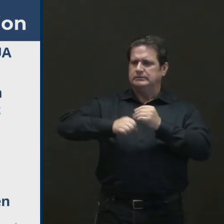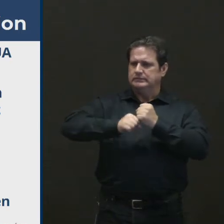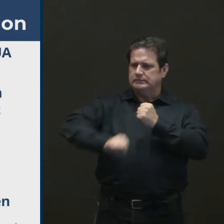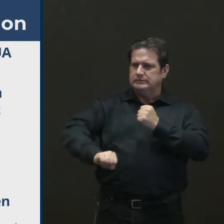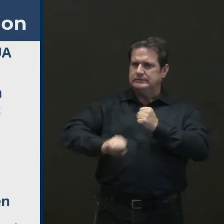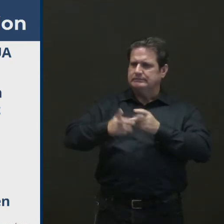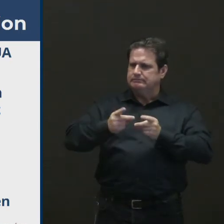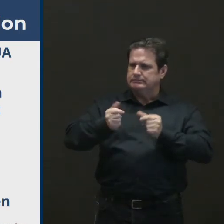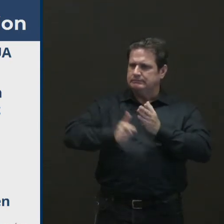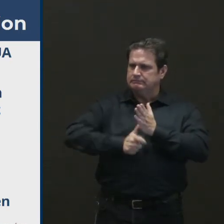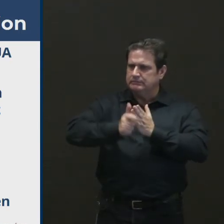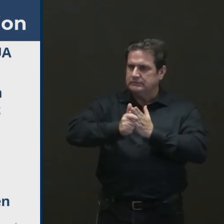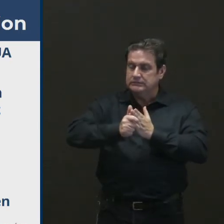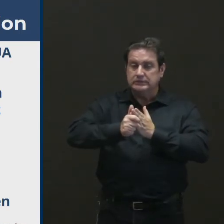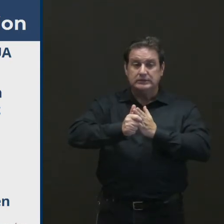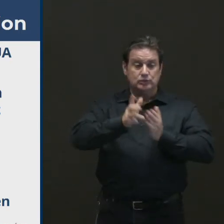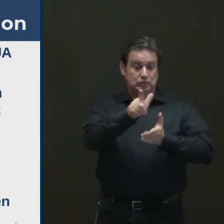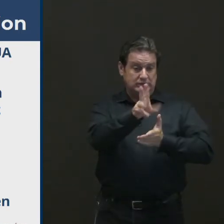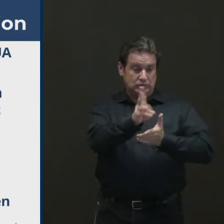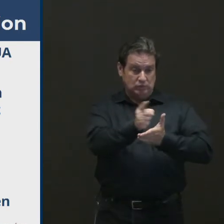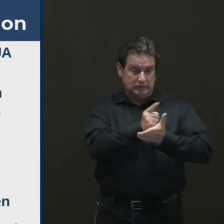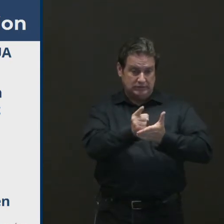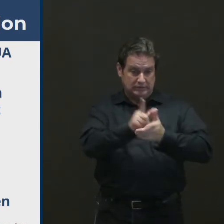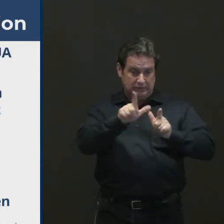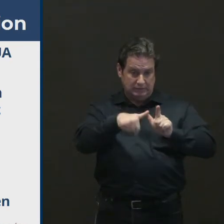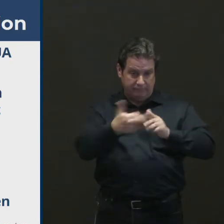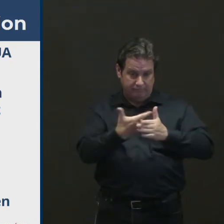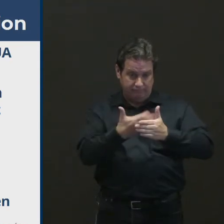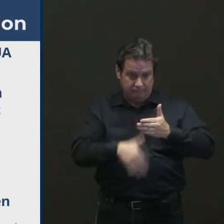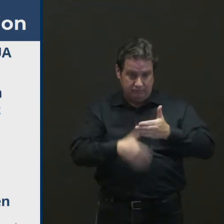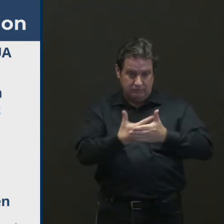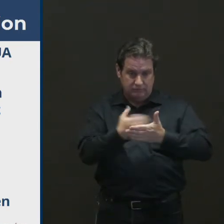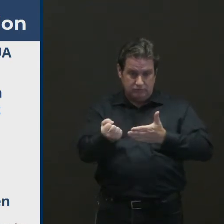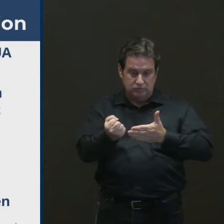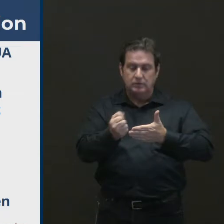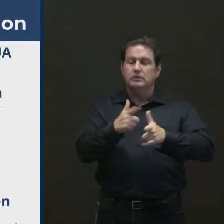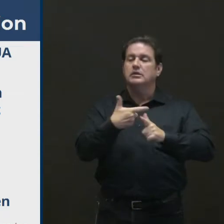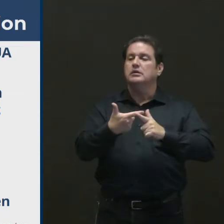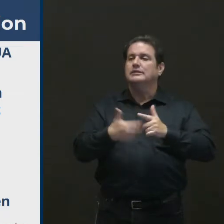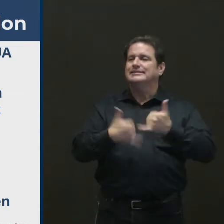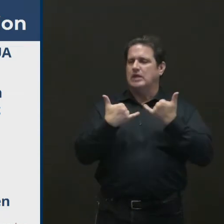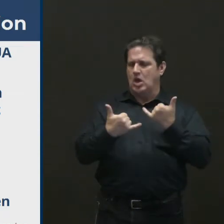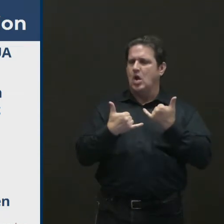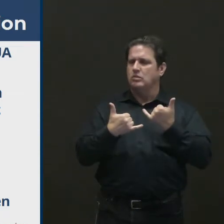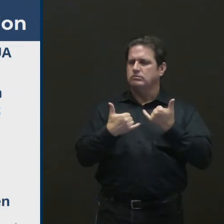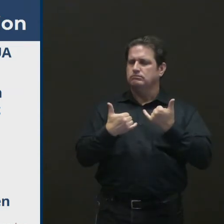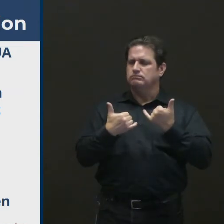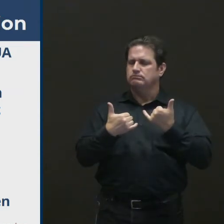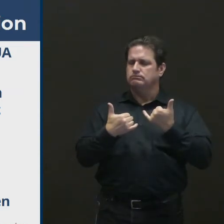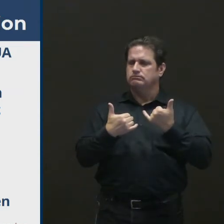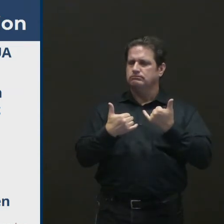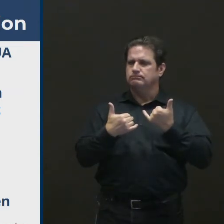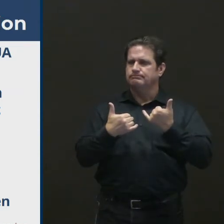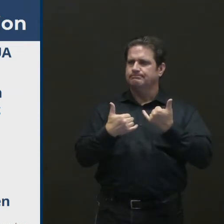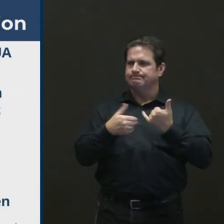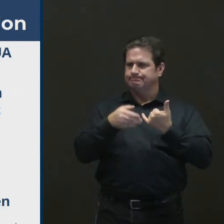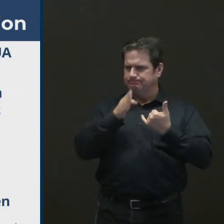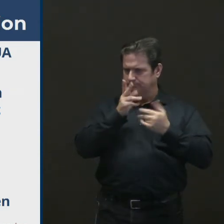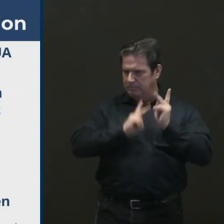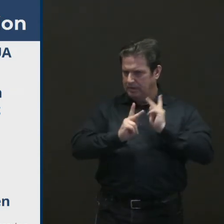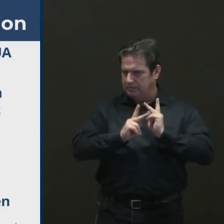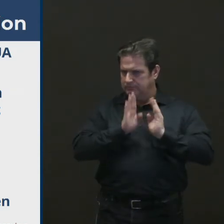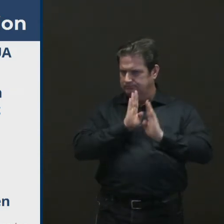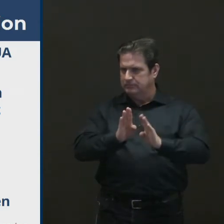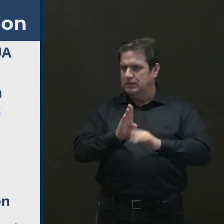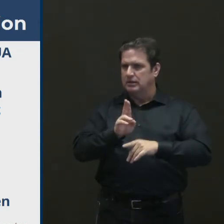pick up immediately after your unemployment expired or exhausted. Now we have to direct people to the